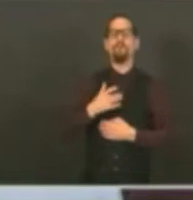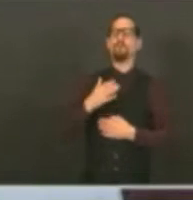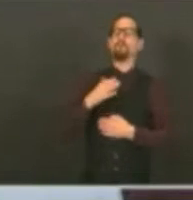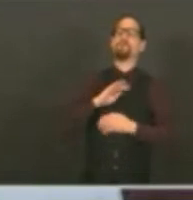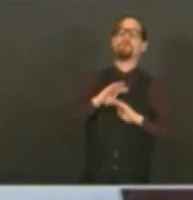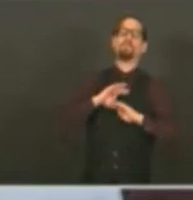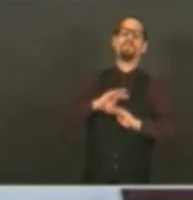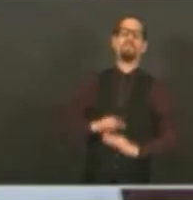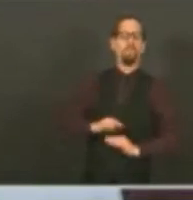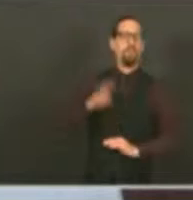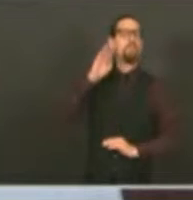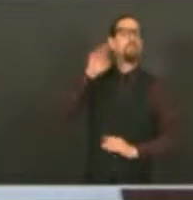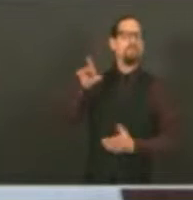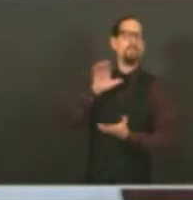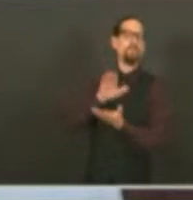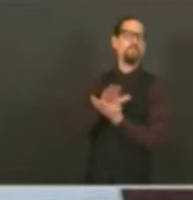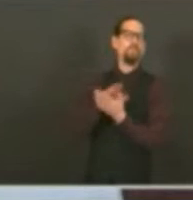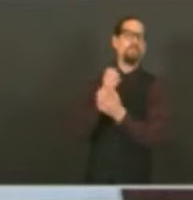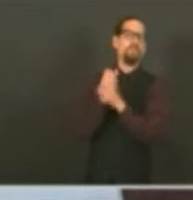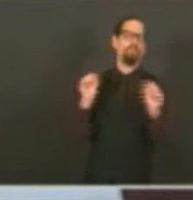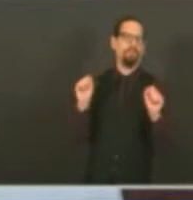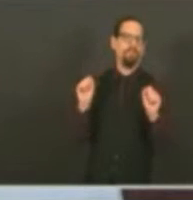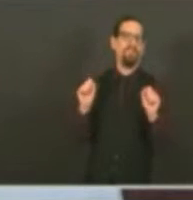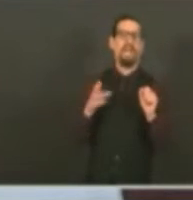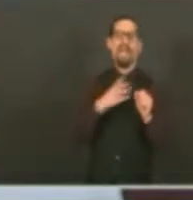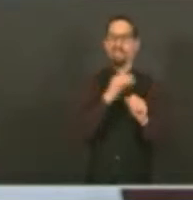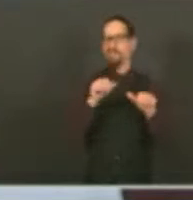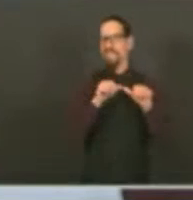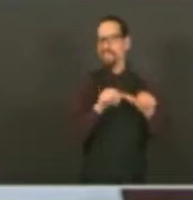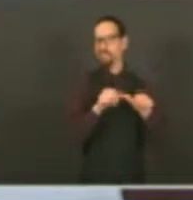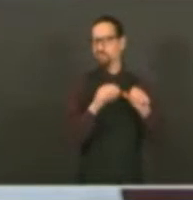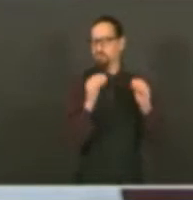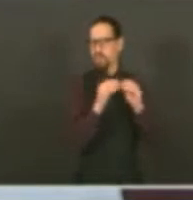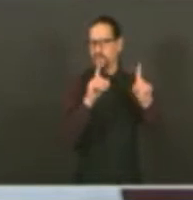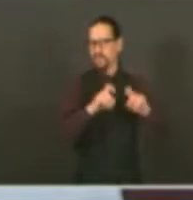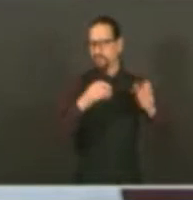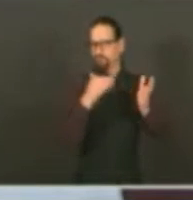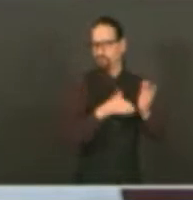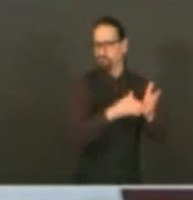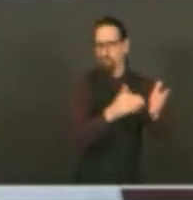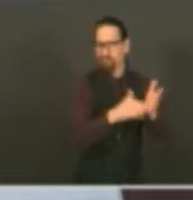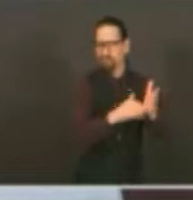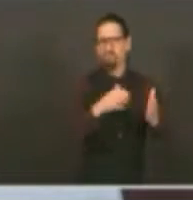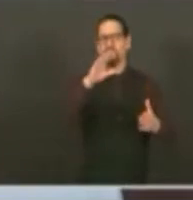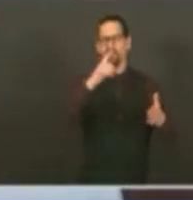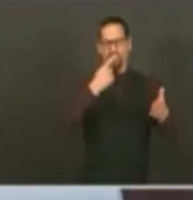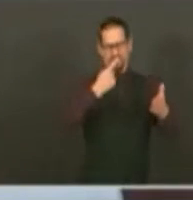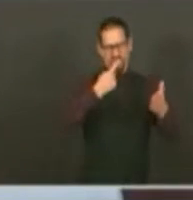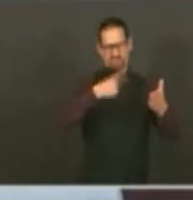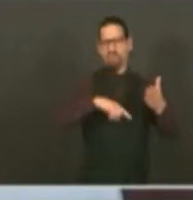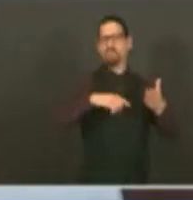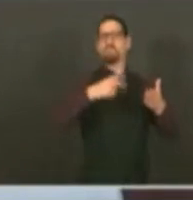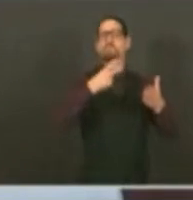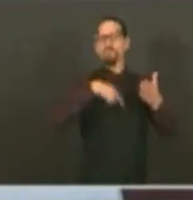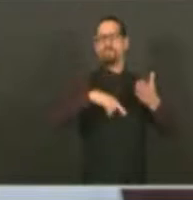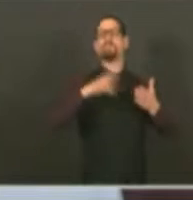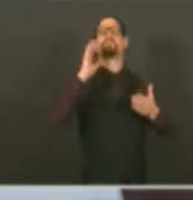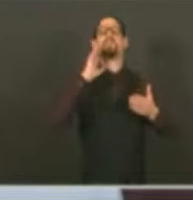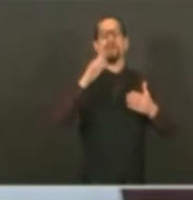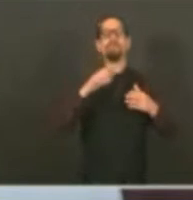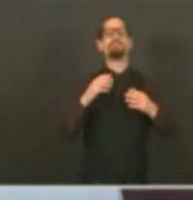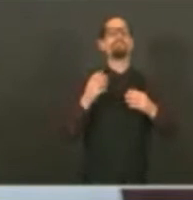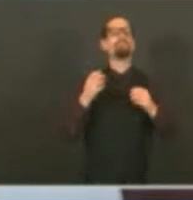Over the next week and a half, we're going to be doing similar testing events at schools in Providence, Lincoln, and South